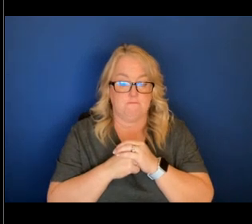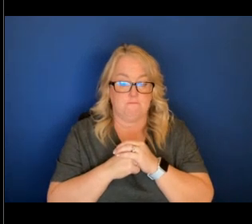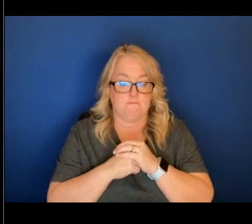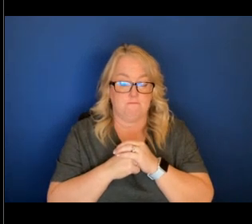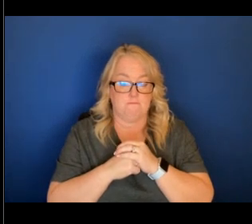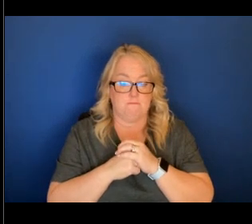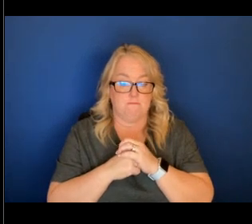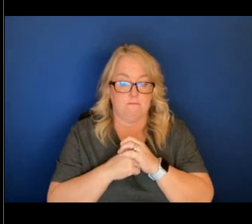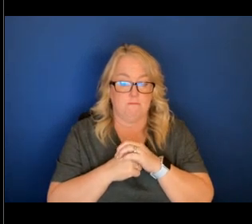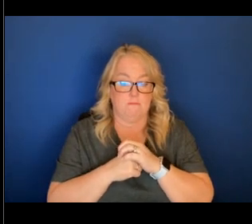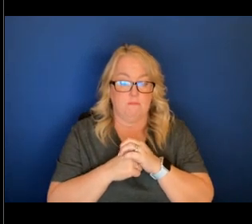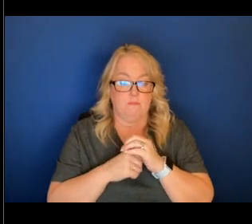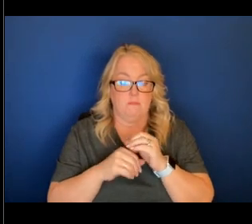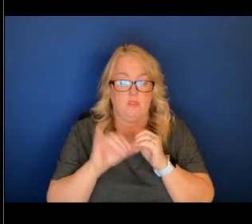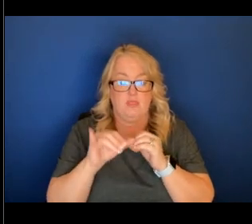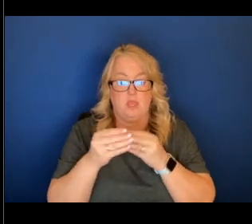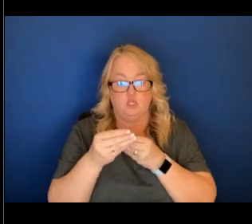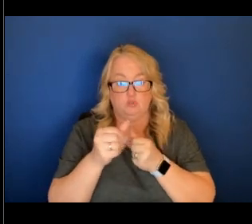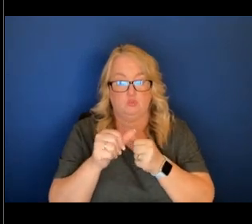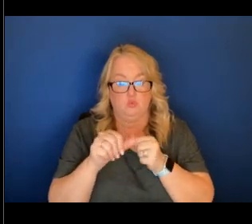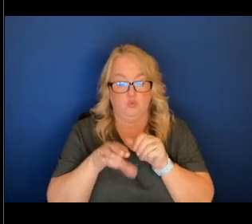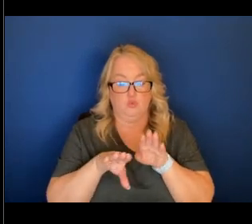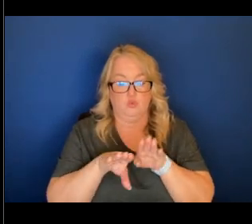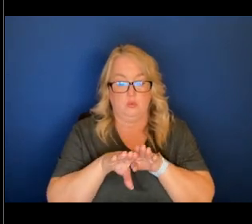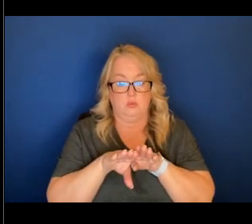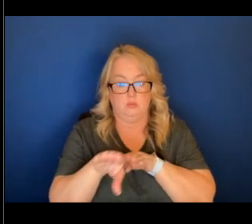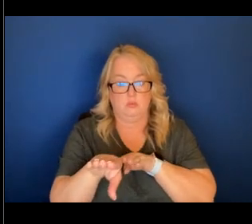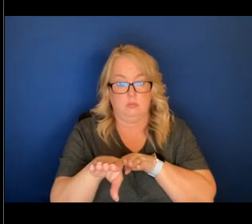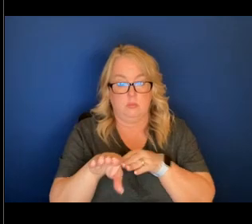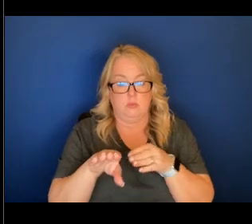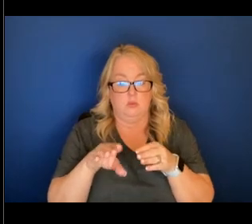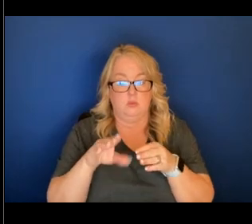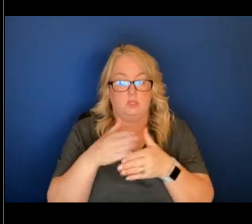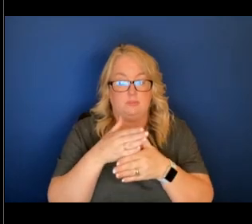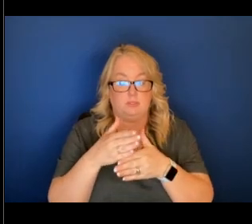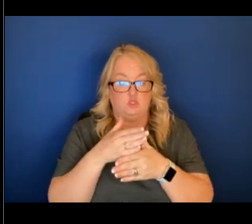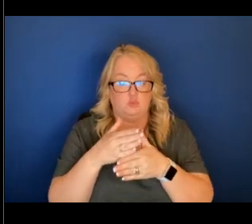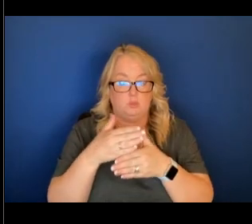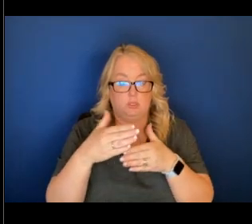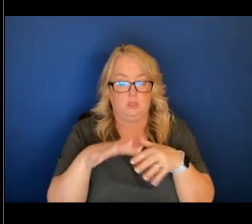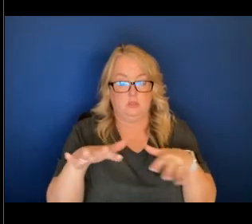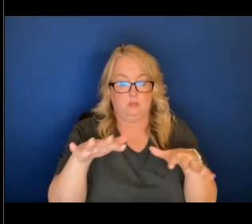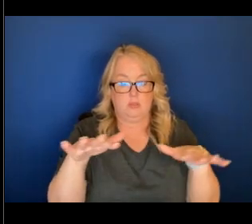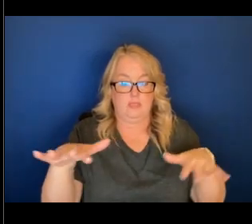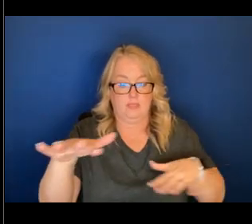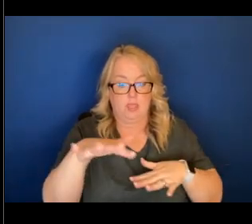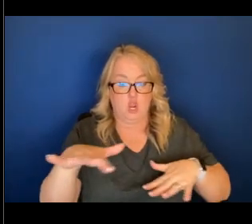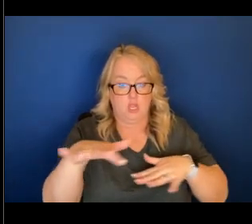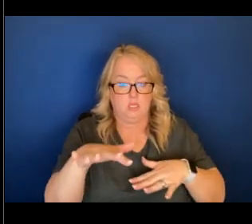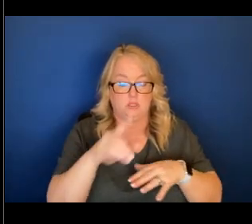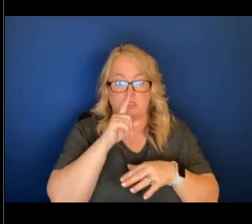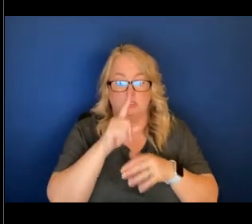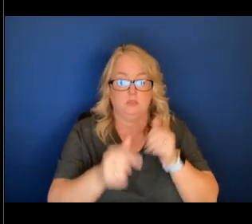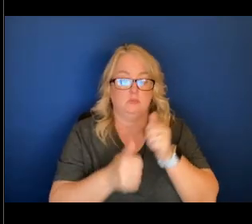A smooth transition between different areas is most usable.